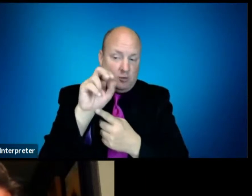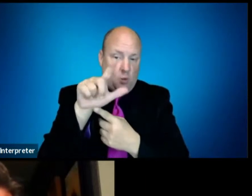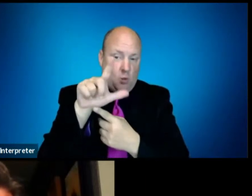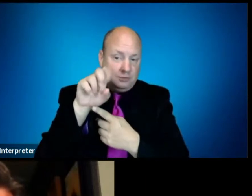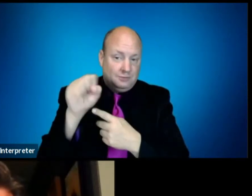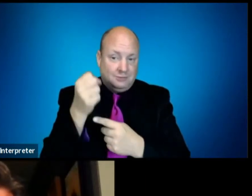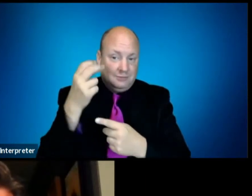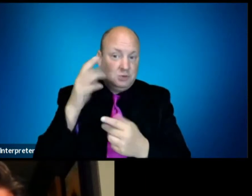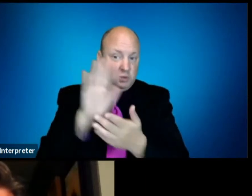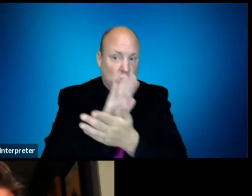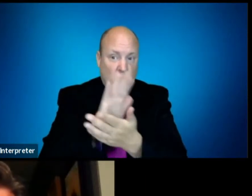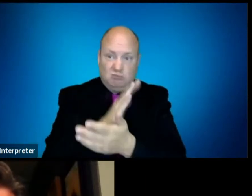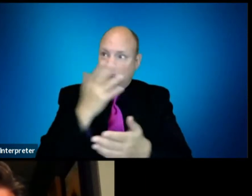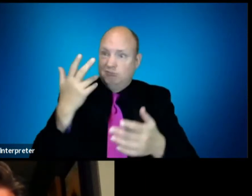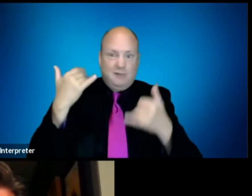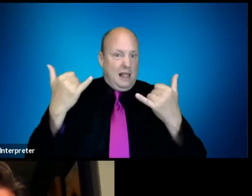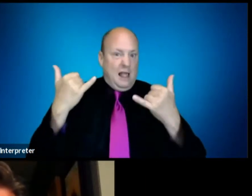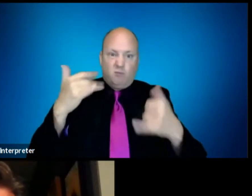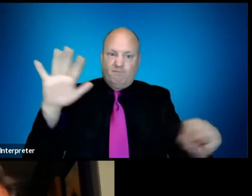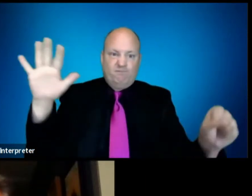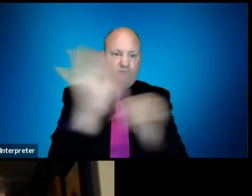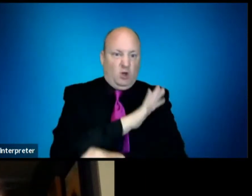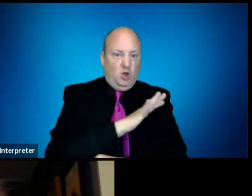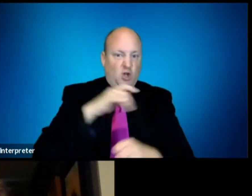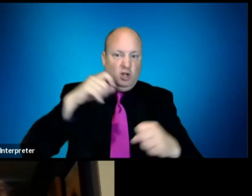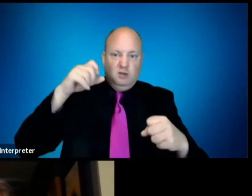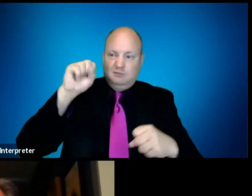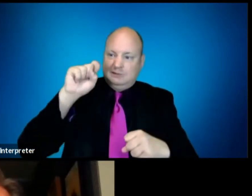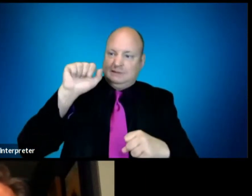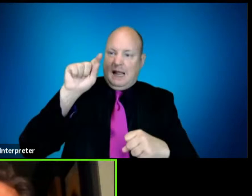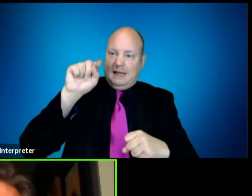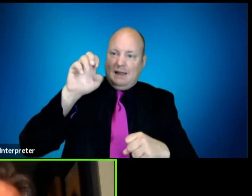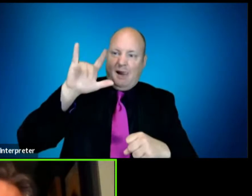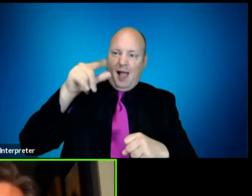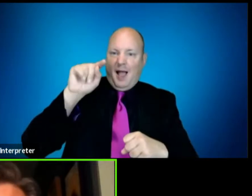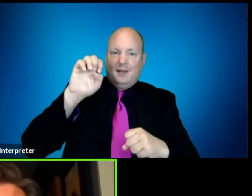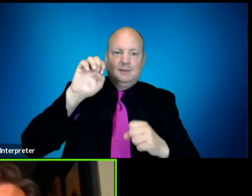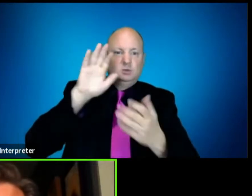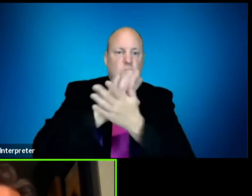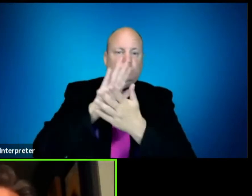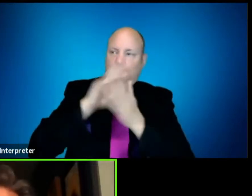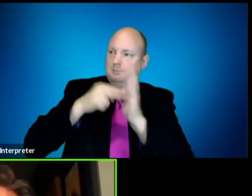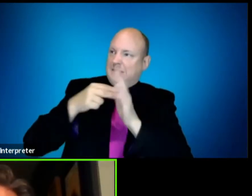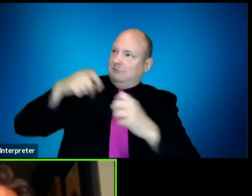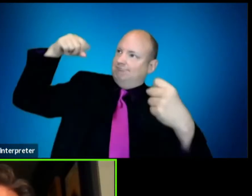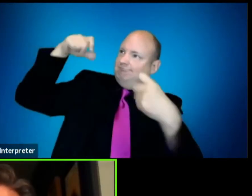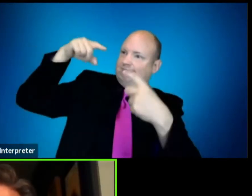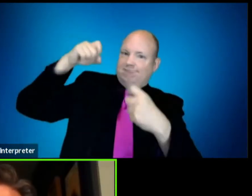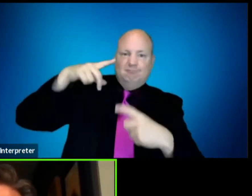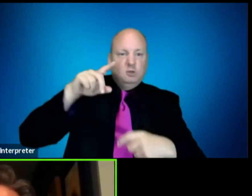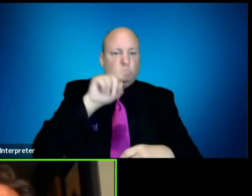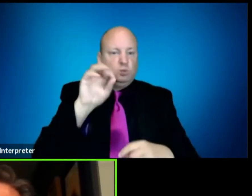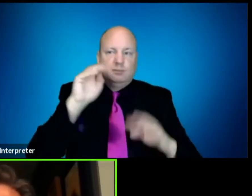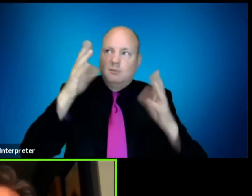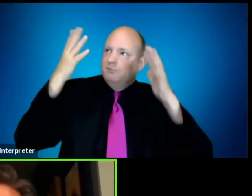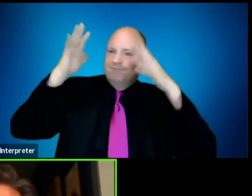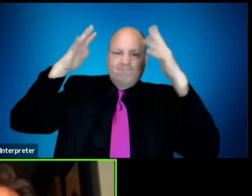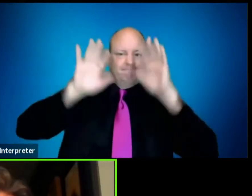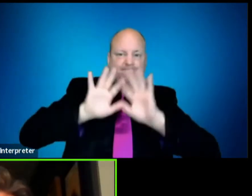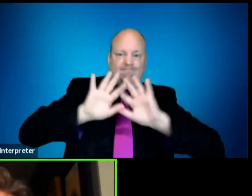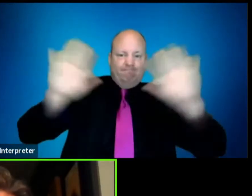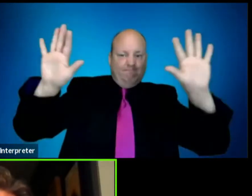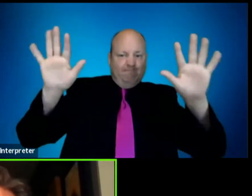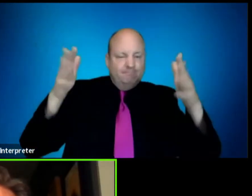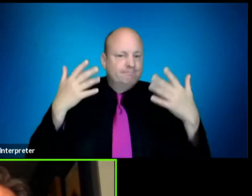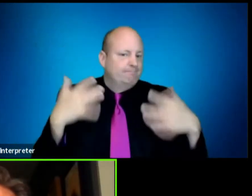this inevitable? Is this what you expected? Thank you, Genevieve. I think, as the largest number